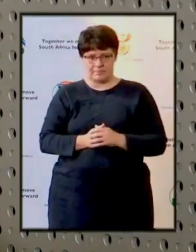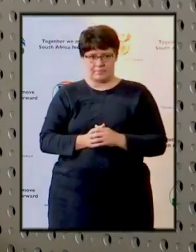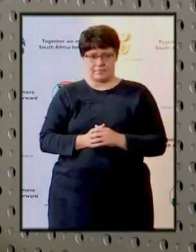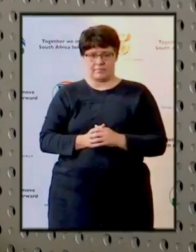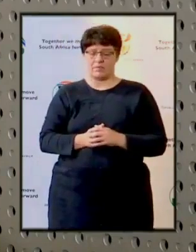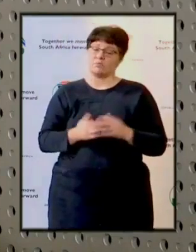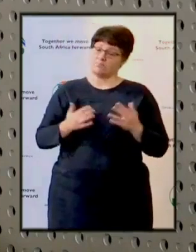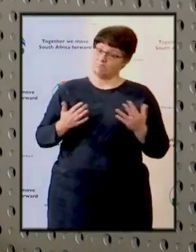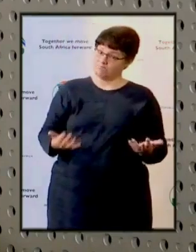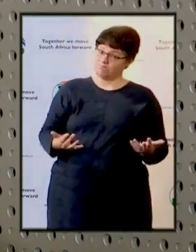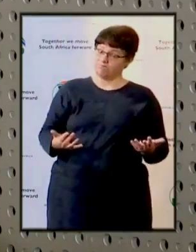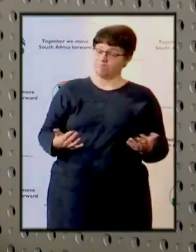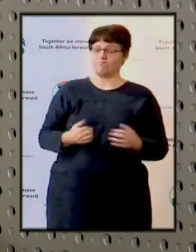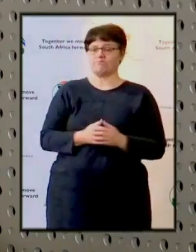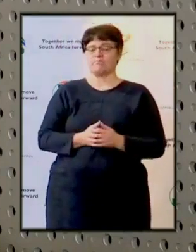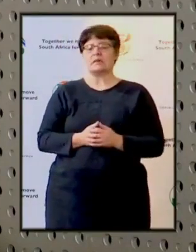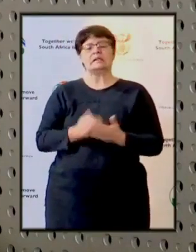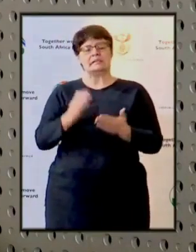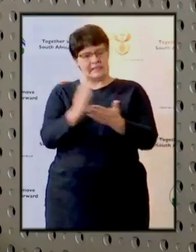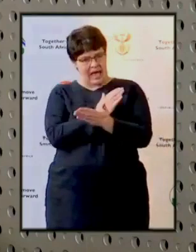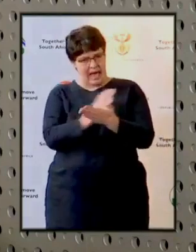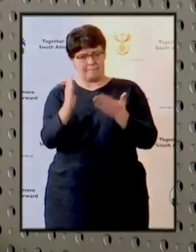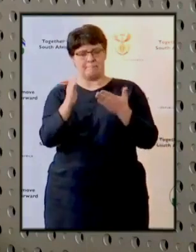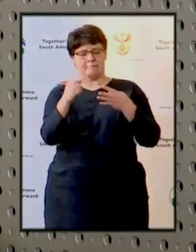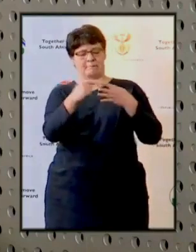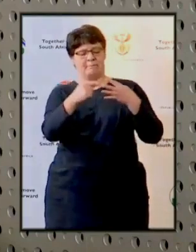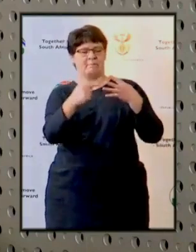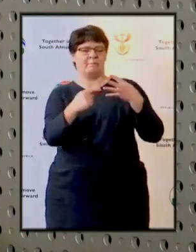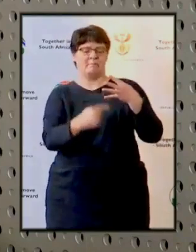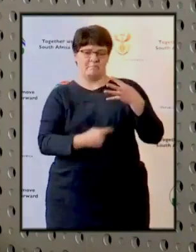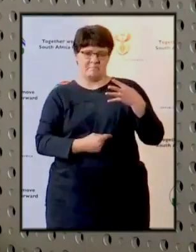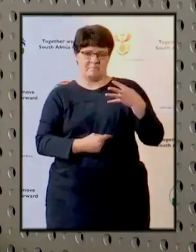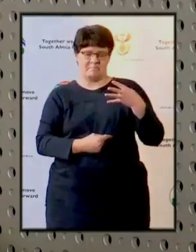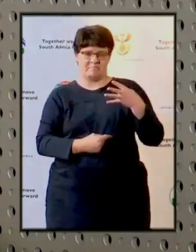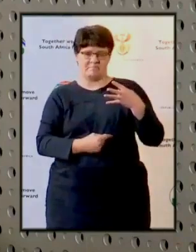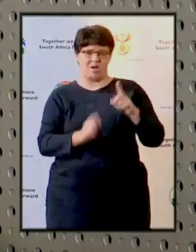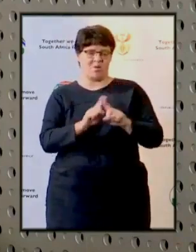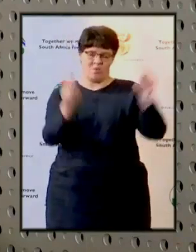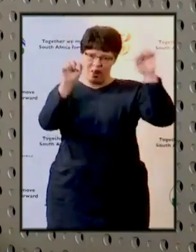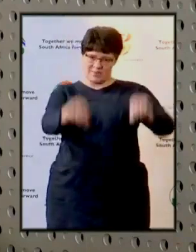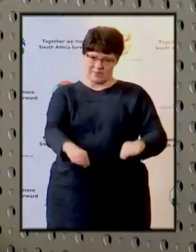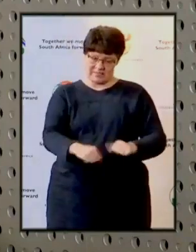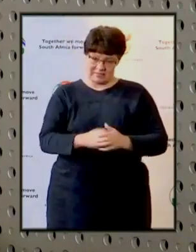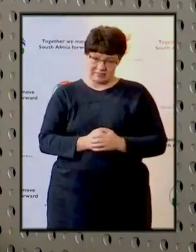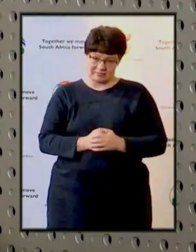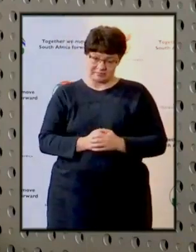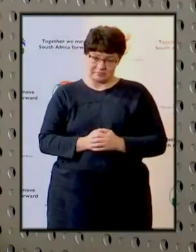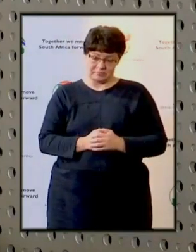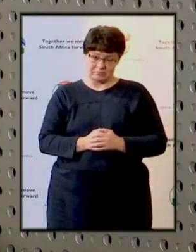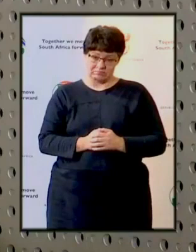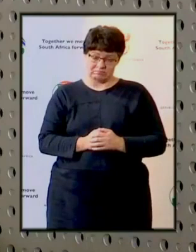So those are some of the things that are still not allowed.